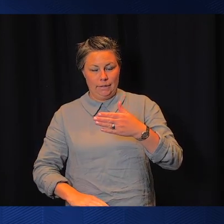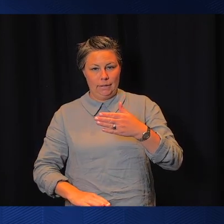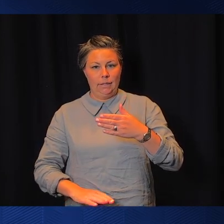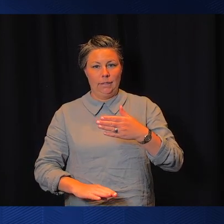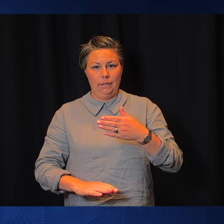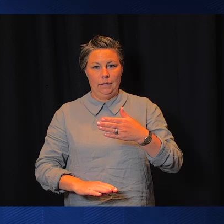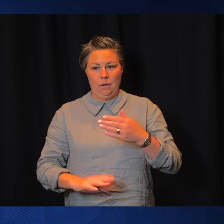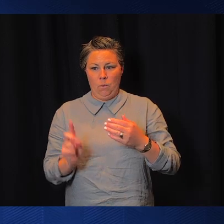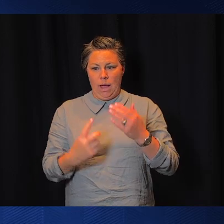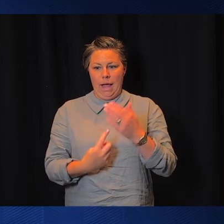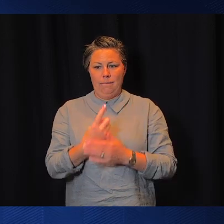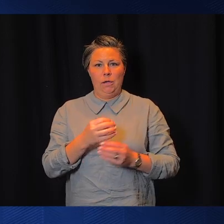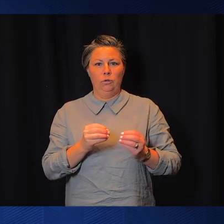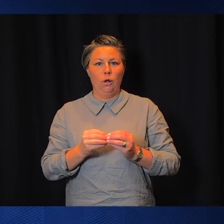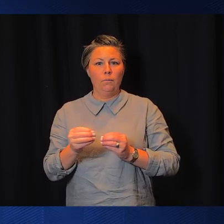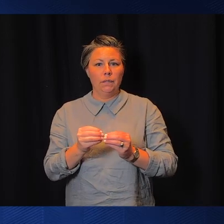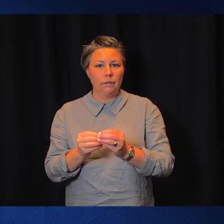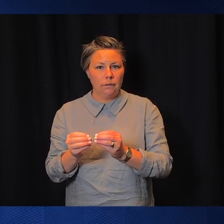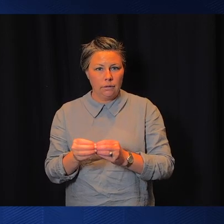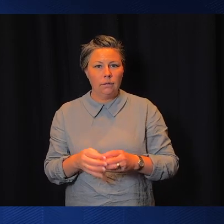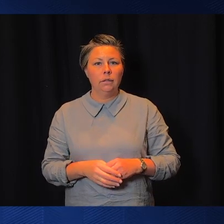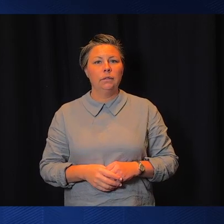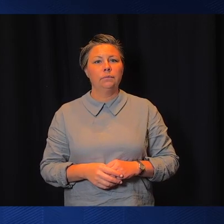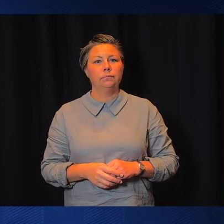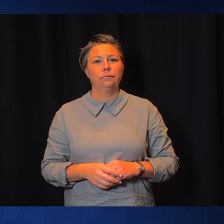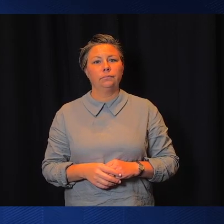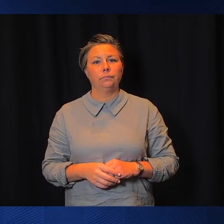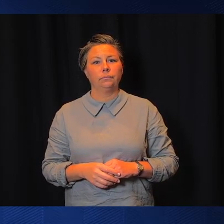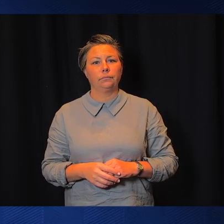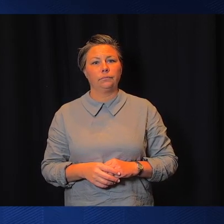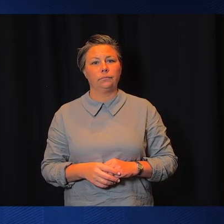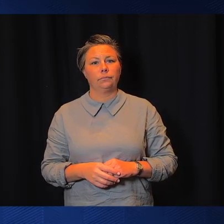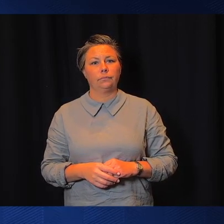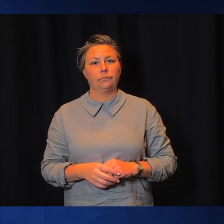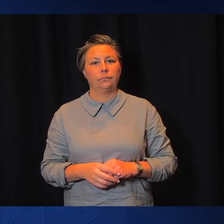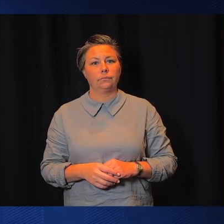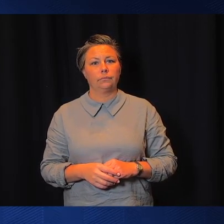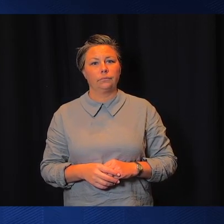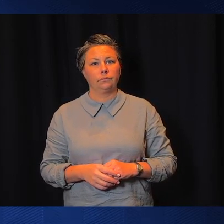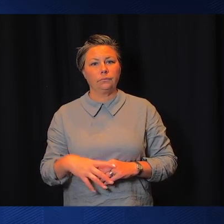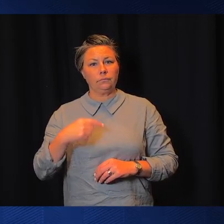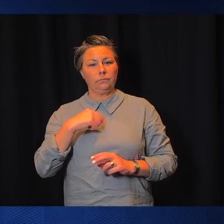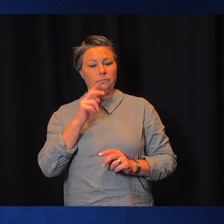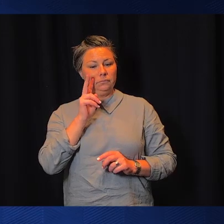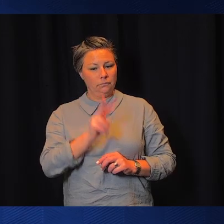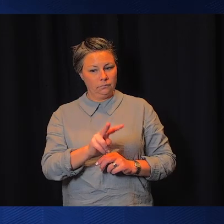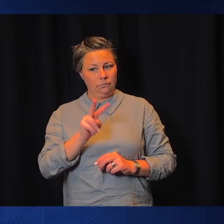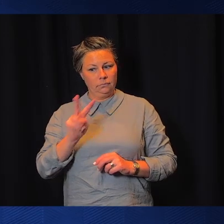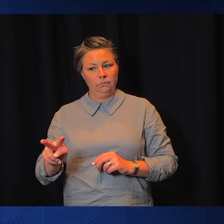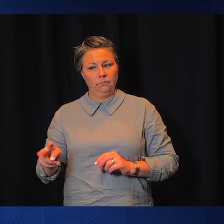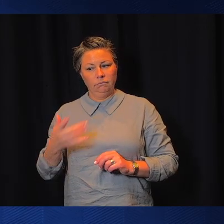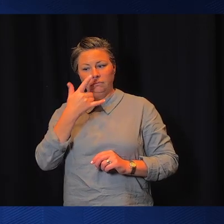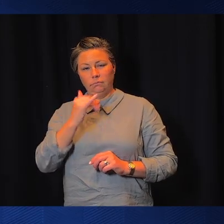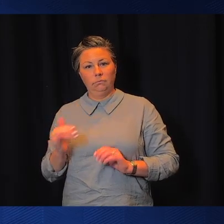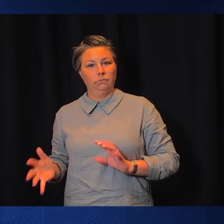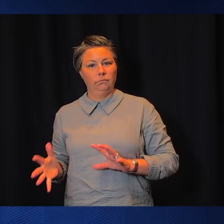my country. I have come across some of the disasters that happened in my country. I